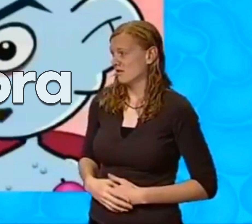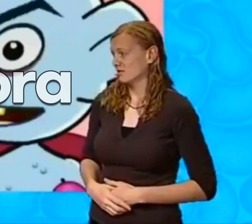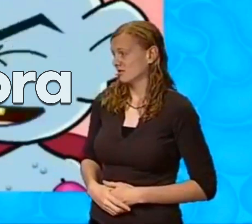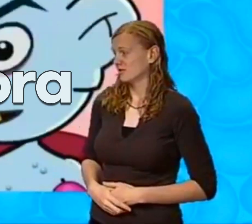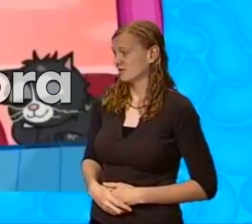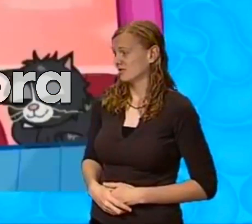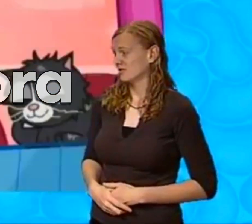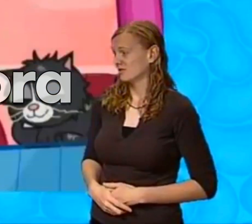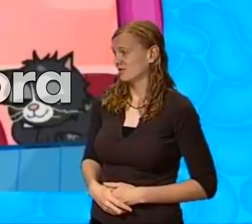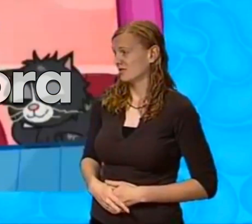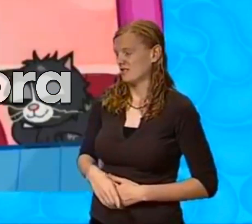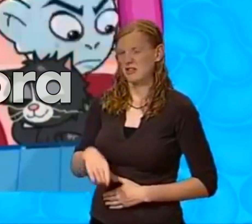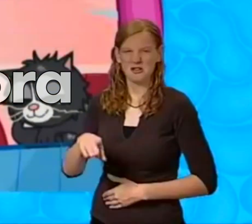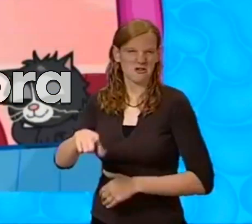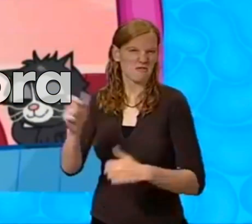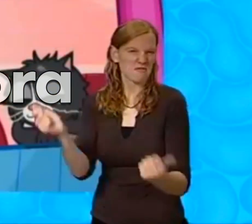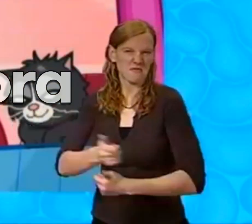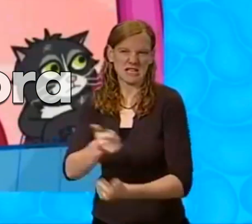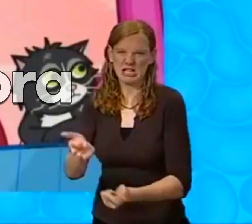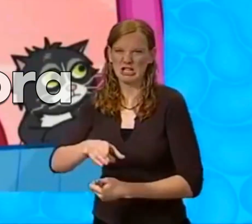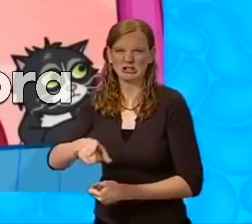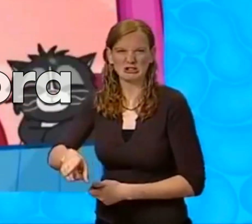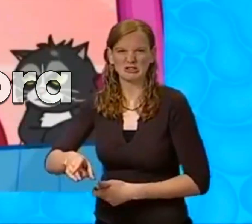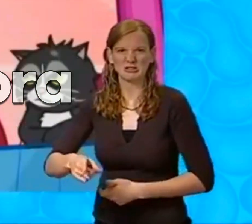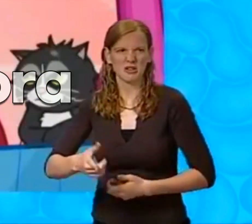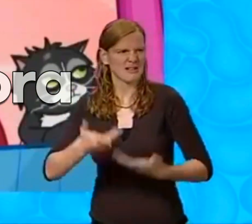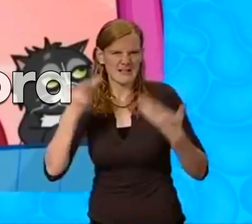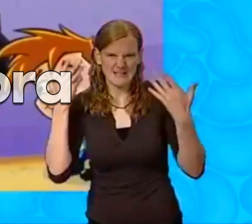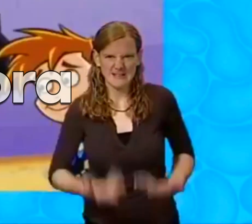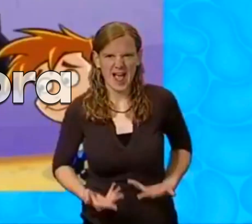Oh, very clever. Smog!